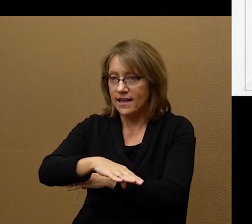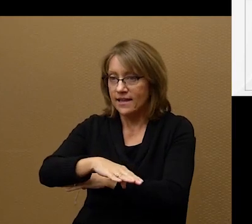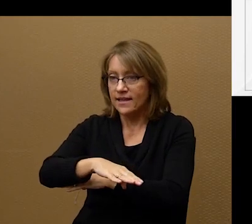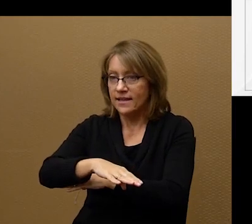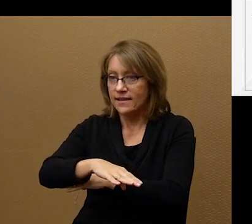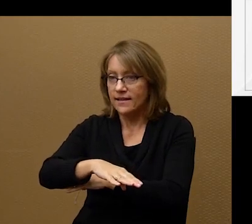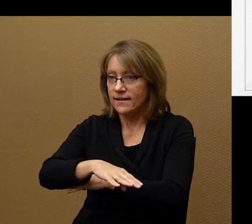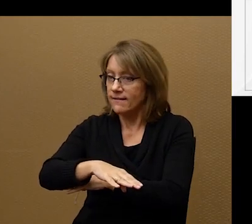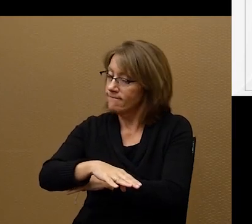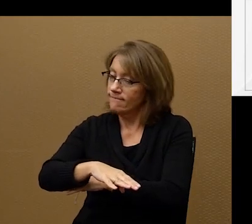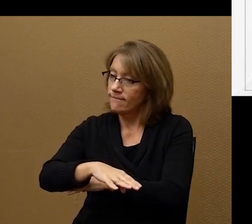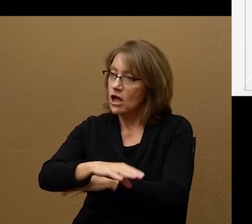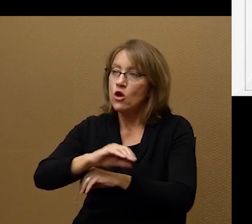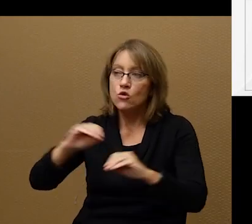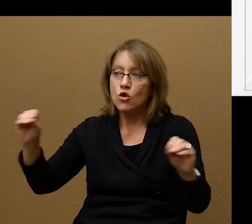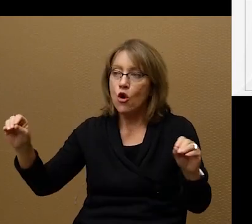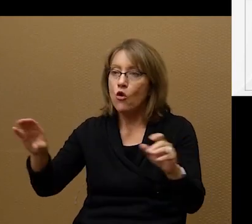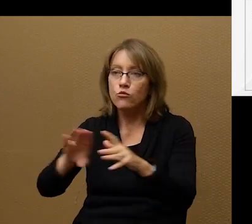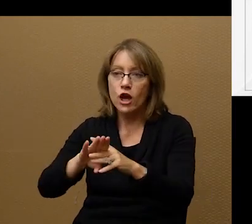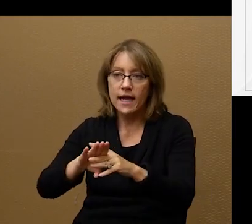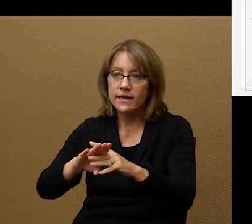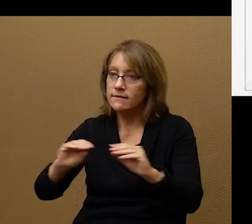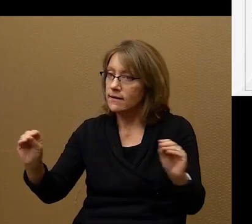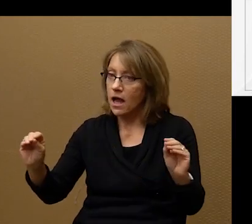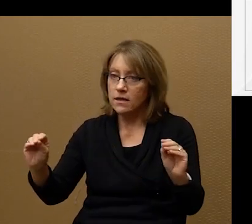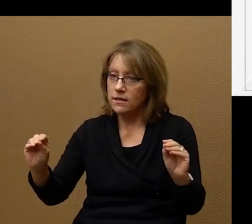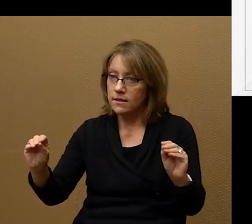there's no breaks.